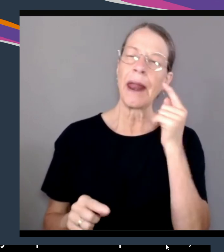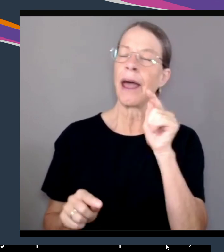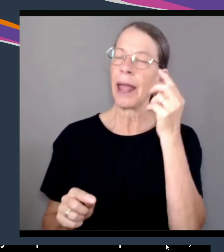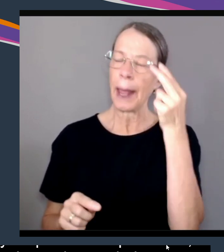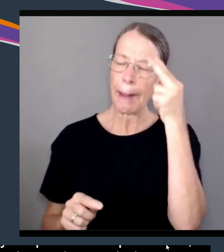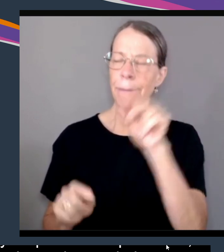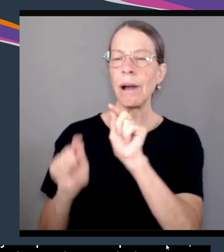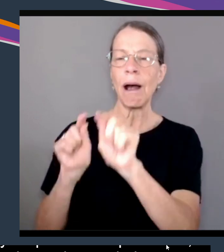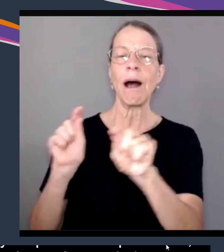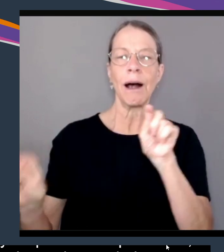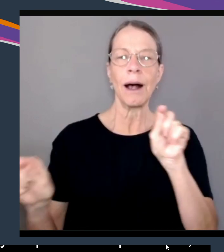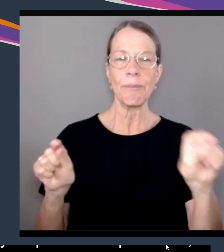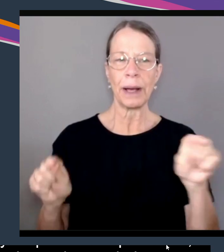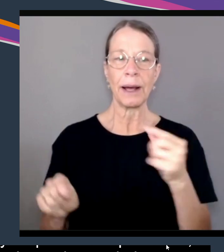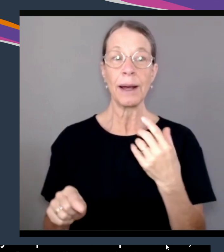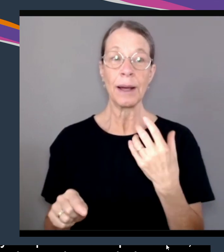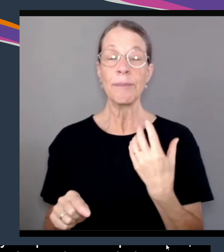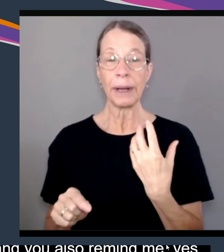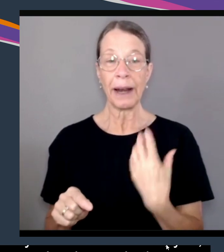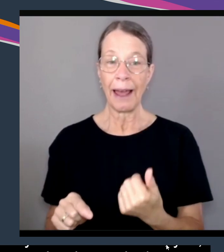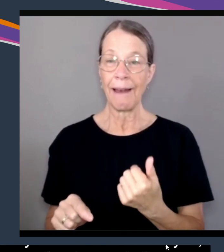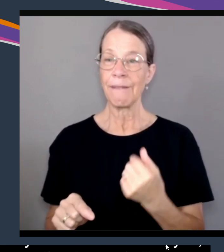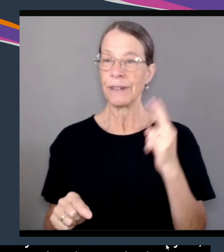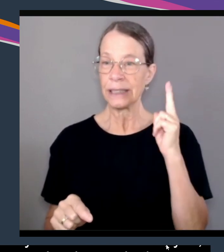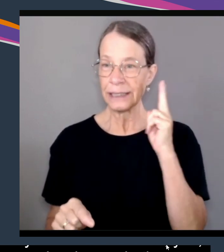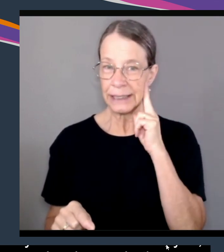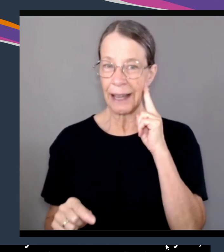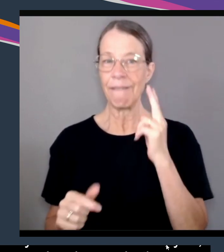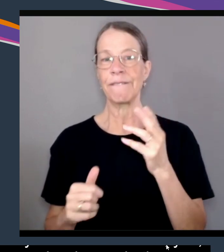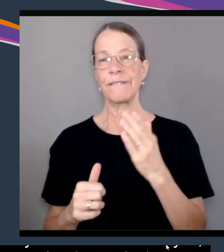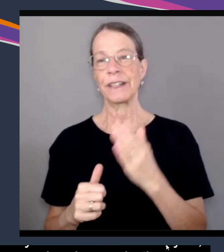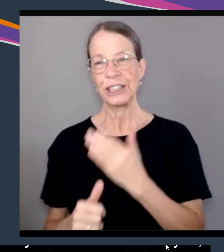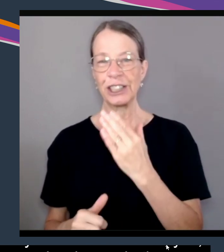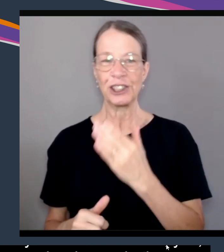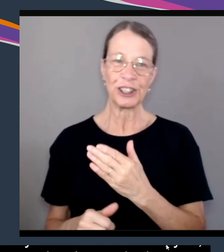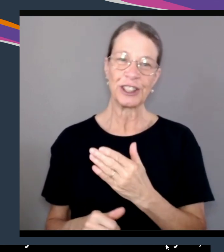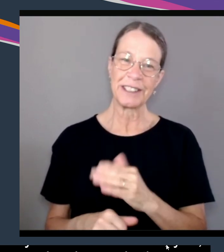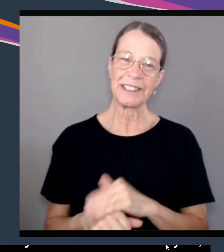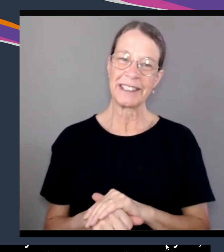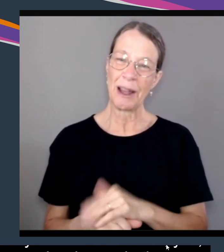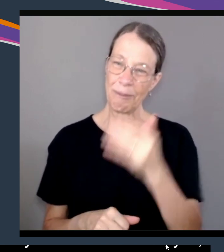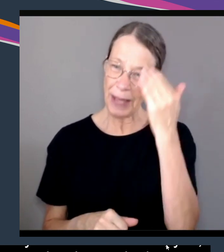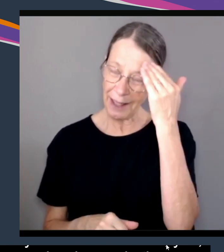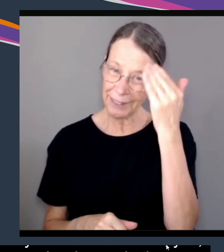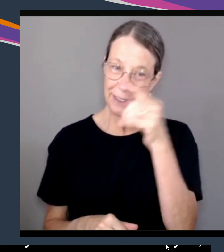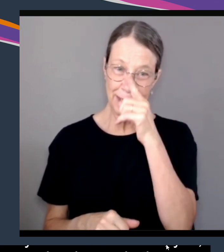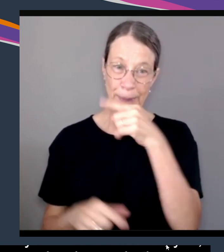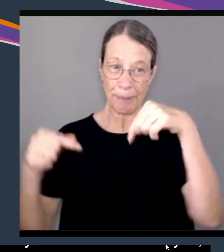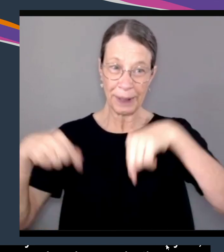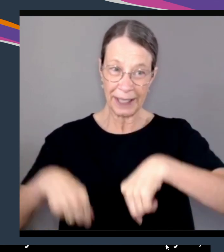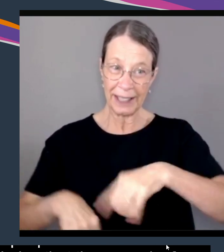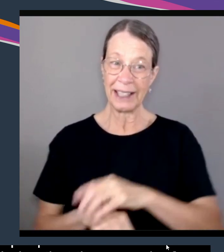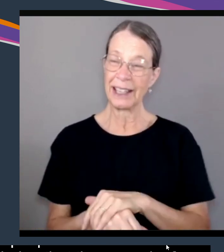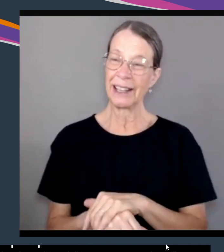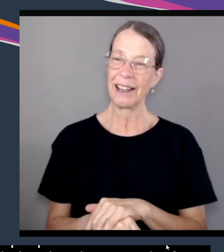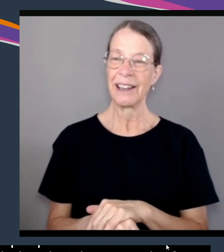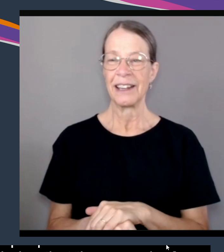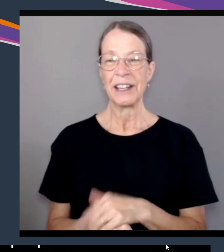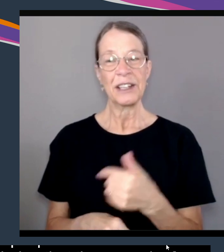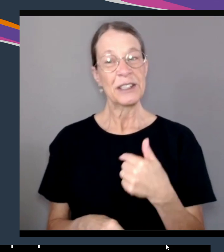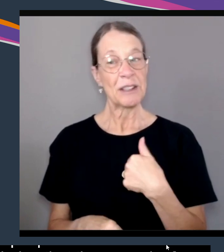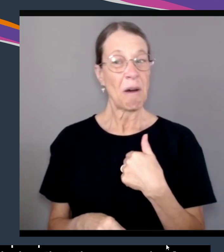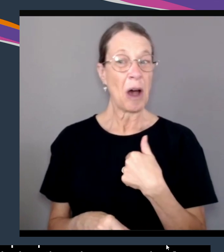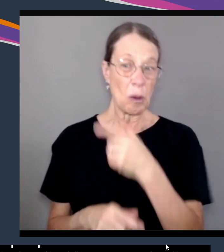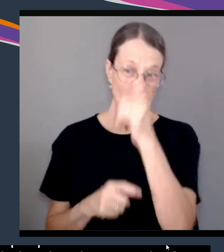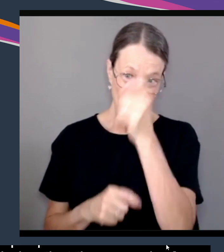deaf Indigenous elders and leaders in the room, and I notice and acknowledge your presence here, and any other Indigenous people who I haven't happened